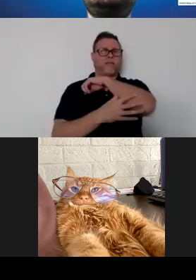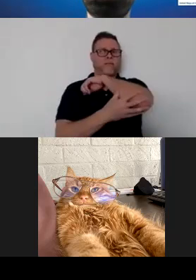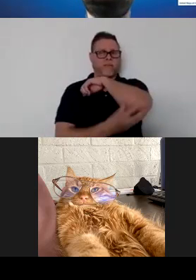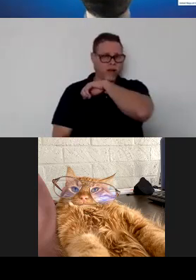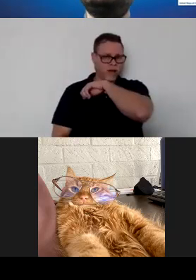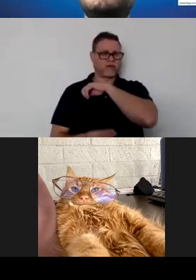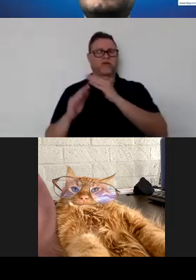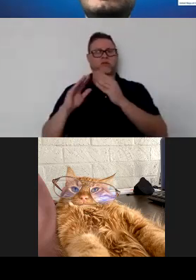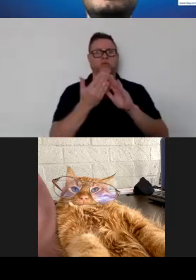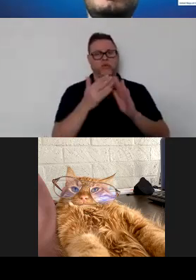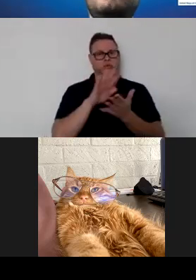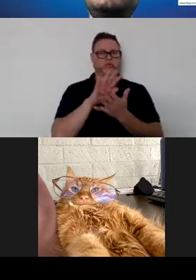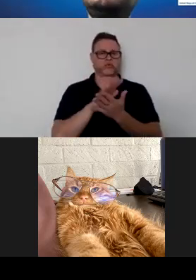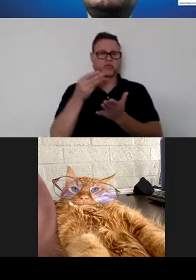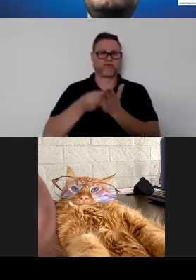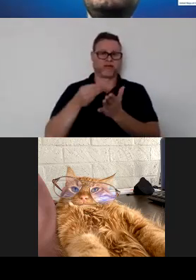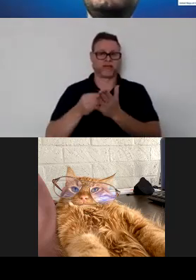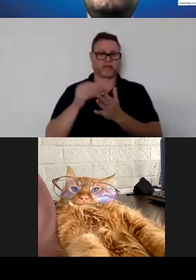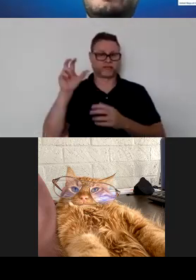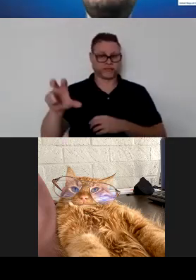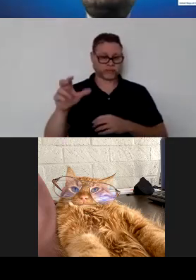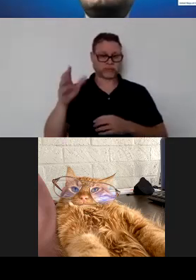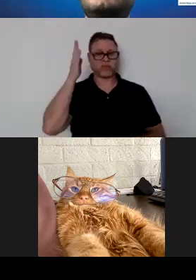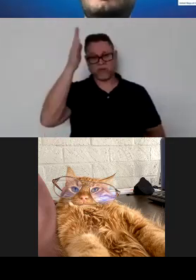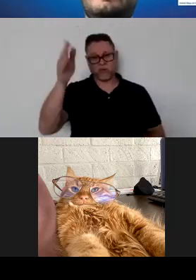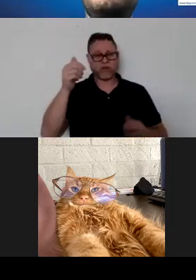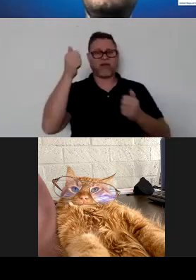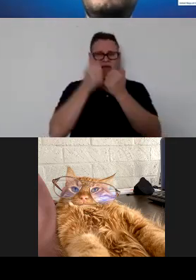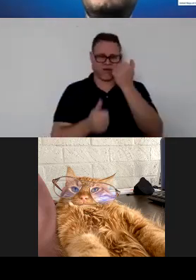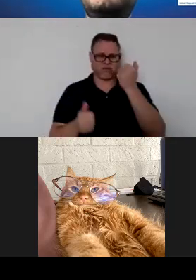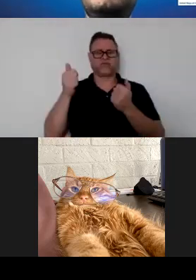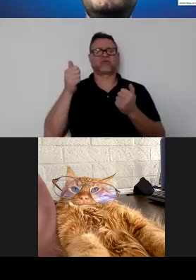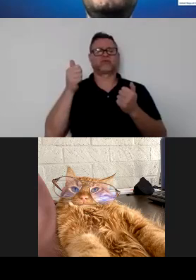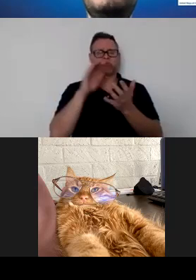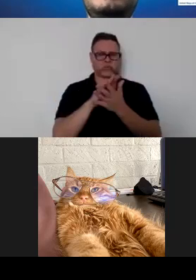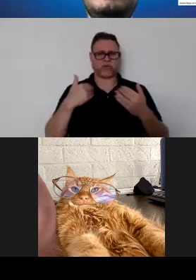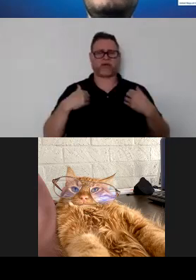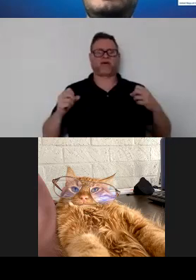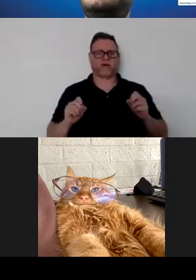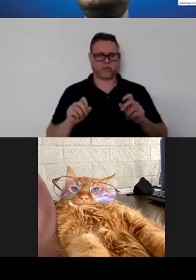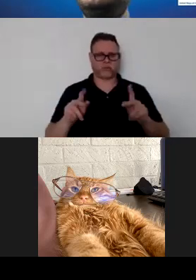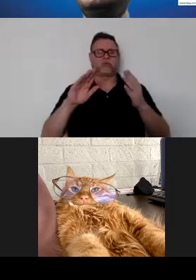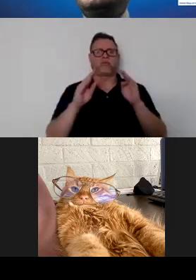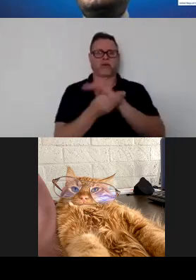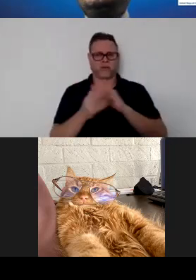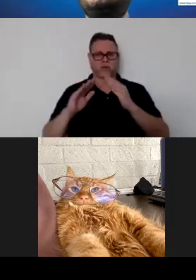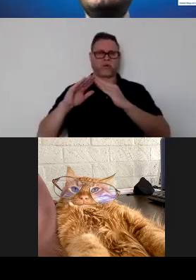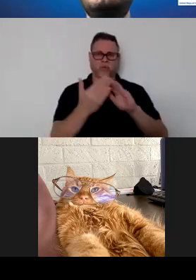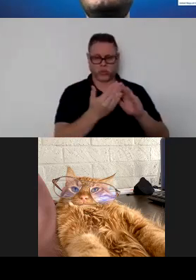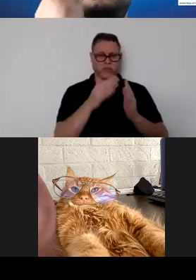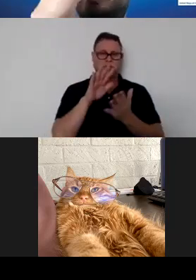terms of the community schools funding, we envision a future where every school will have the opportunity to become a community